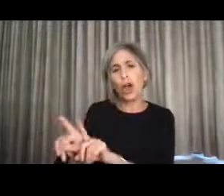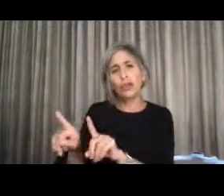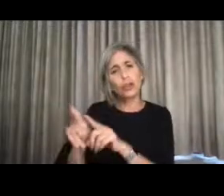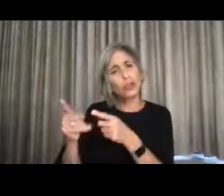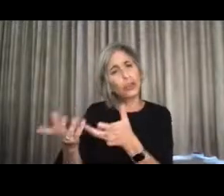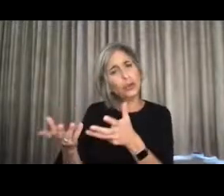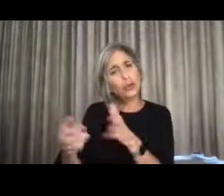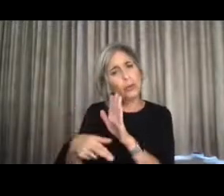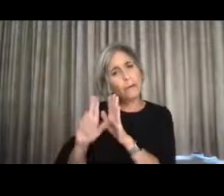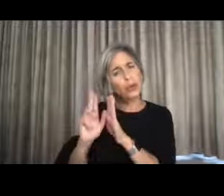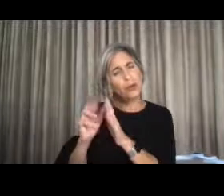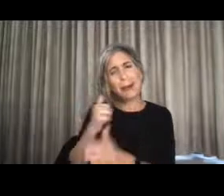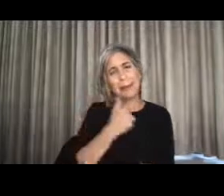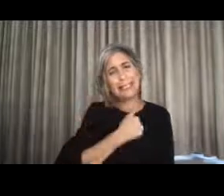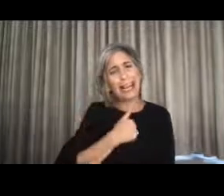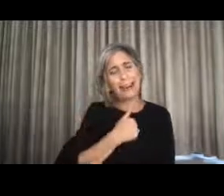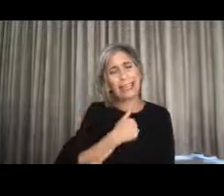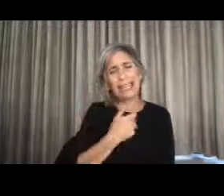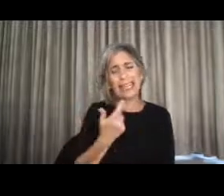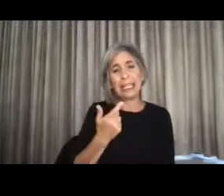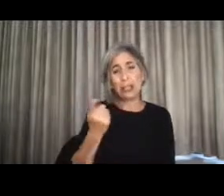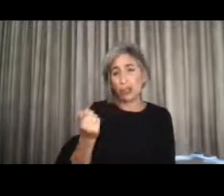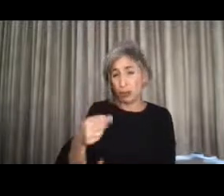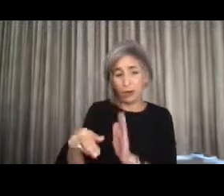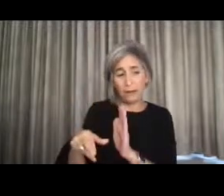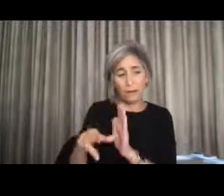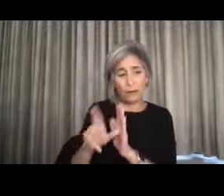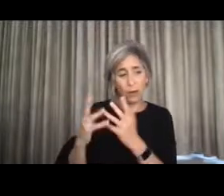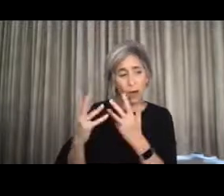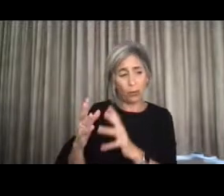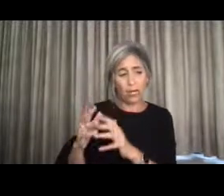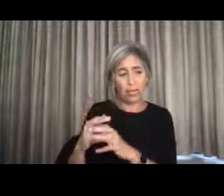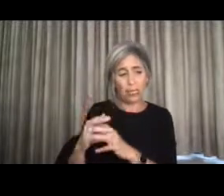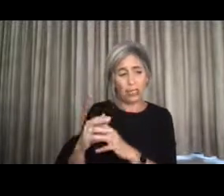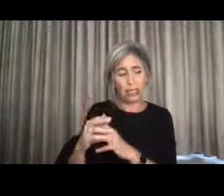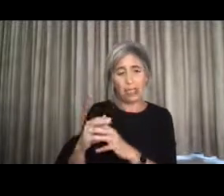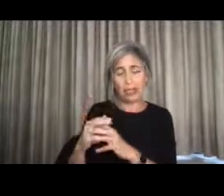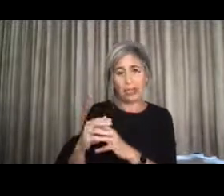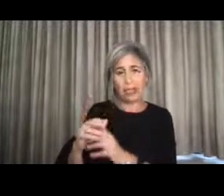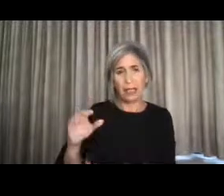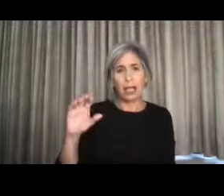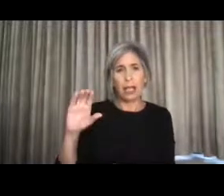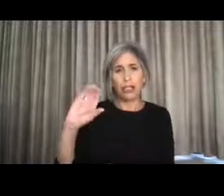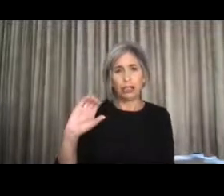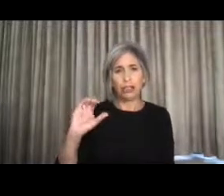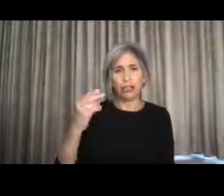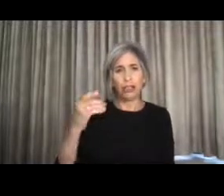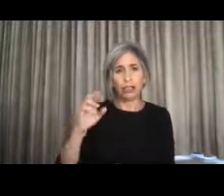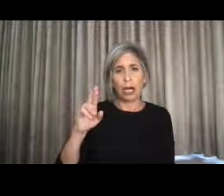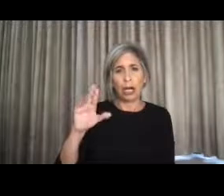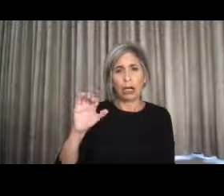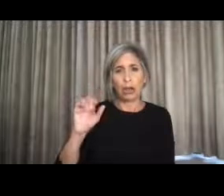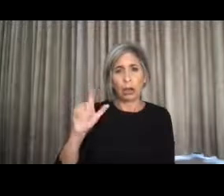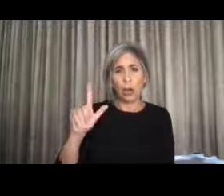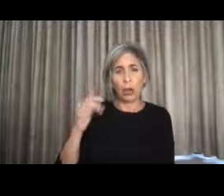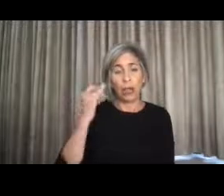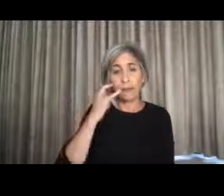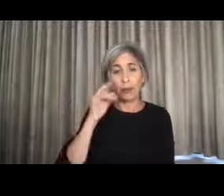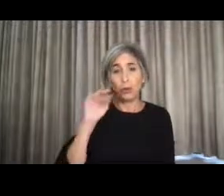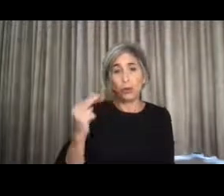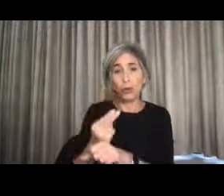go over, and I'm sorry, I've been kind of in and out, but did you go over the charcoal if somebody uses a grill and the security of not putting that